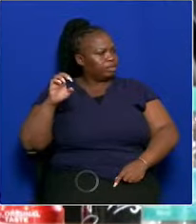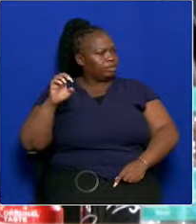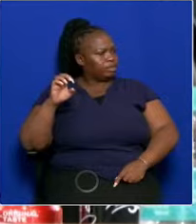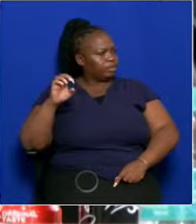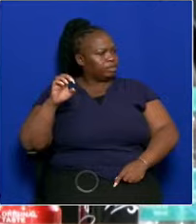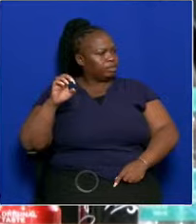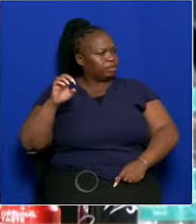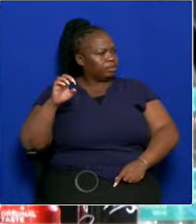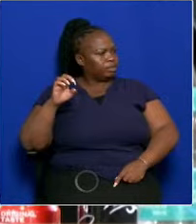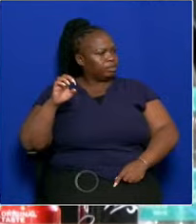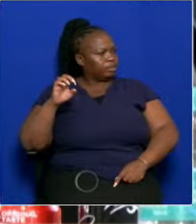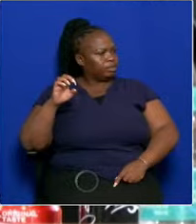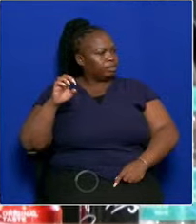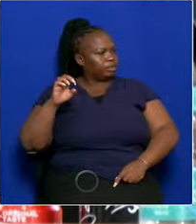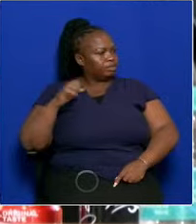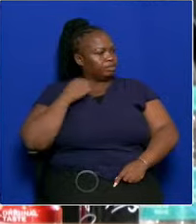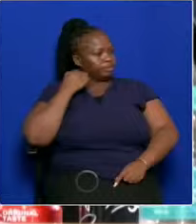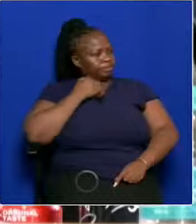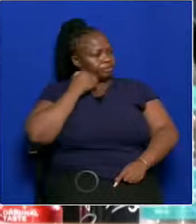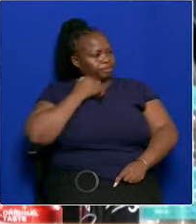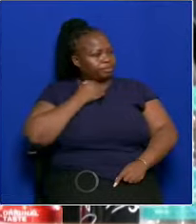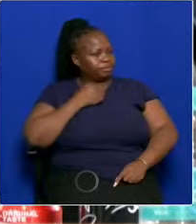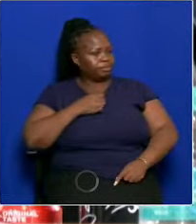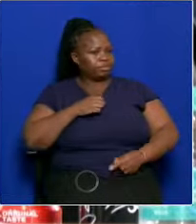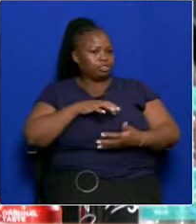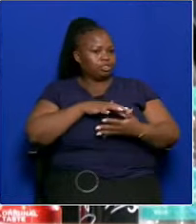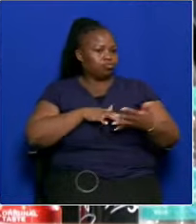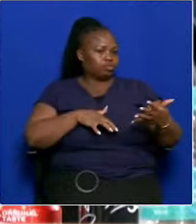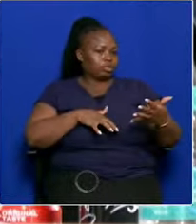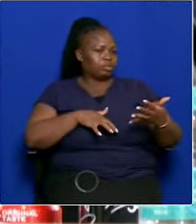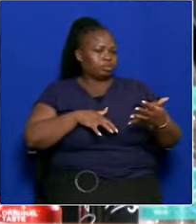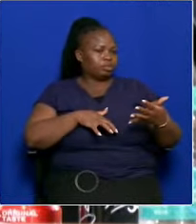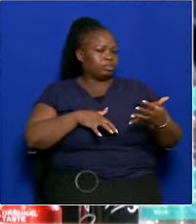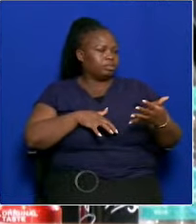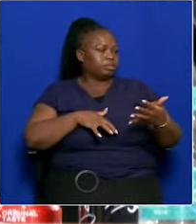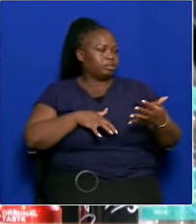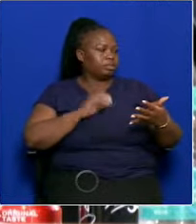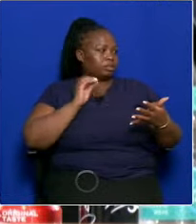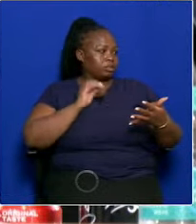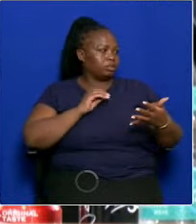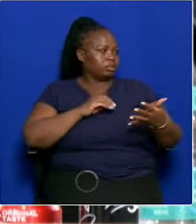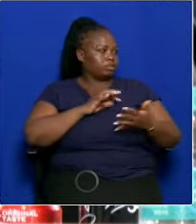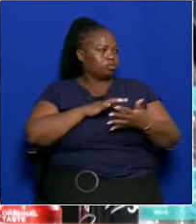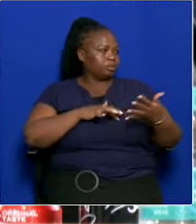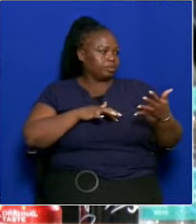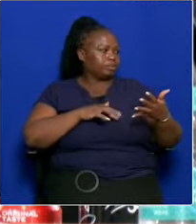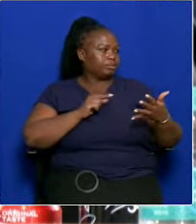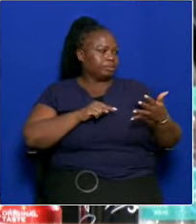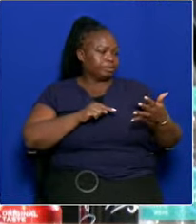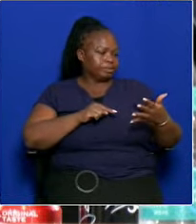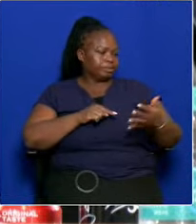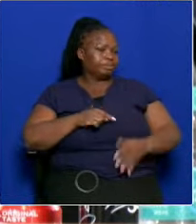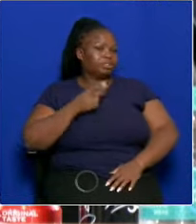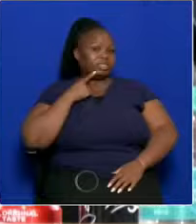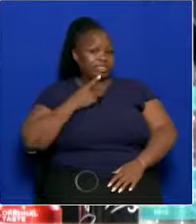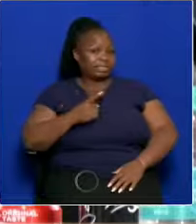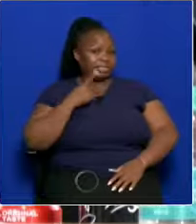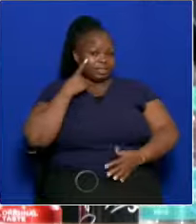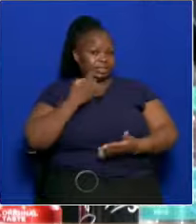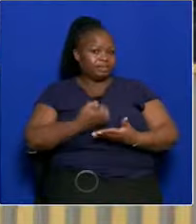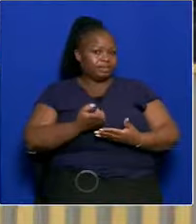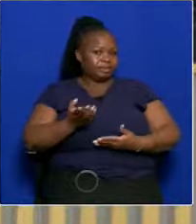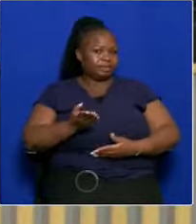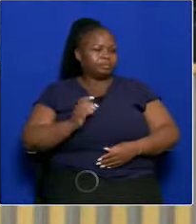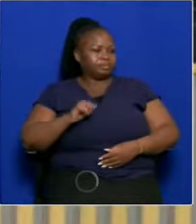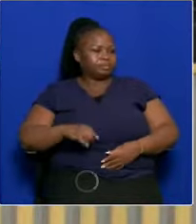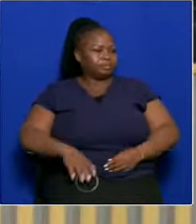My apologies, it will be in the transcript. Or it tomorrow. will be in the transcript, or that was said in testimony? Yes. Thank yes, you Chair. very much.